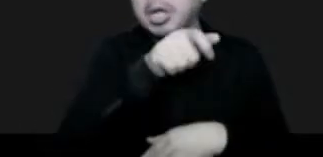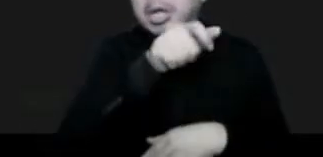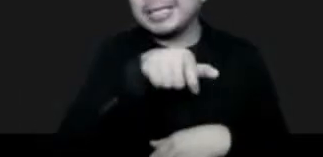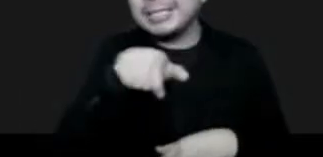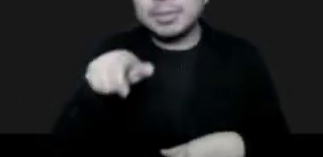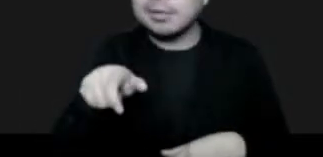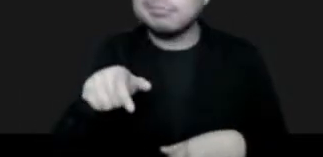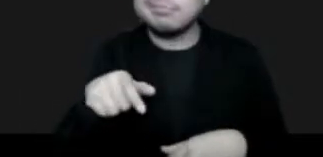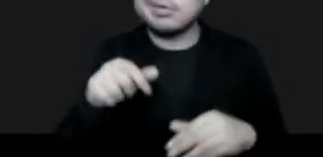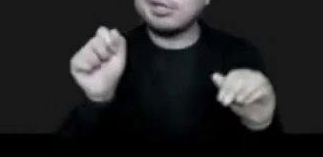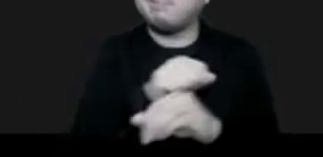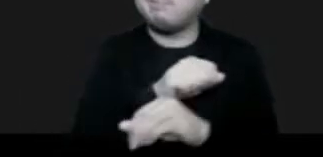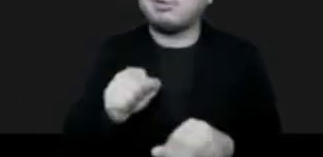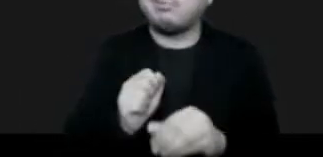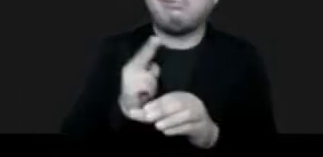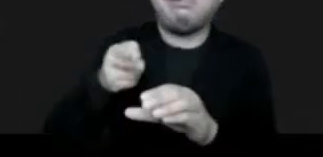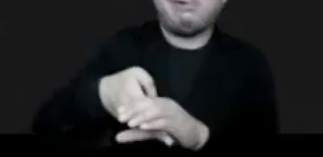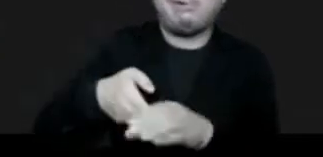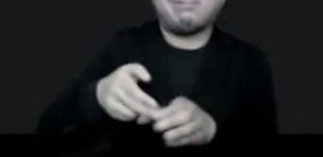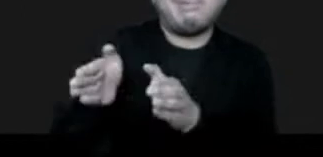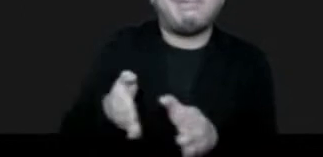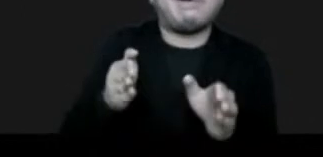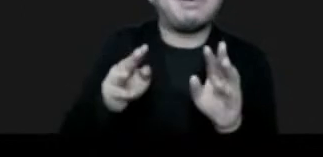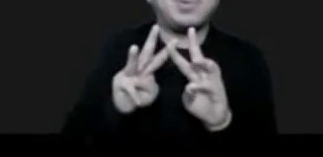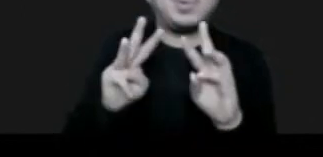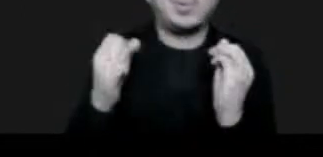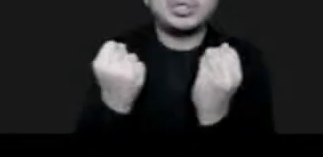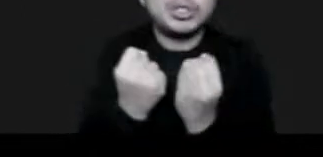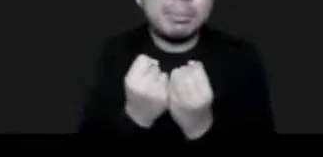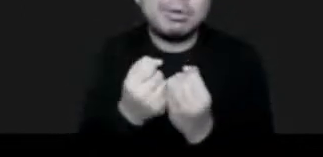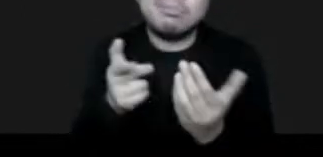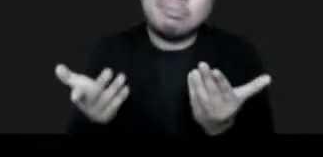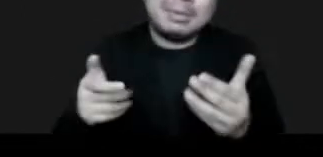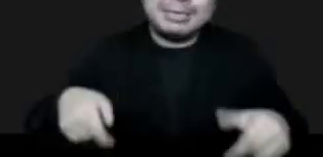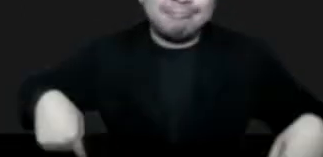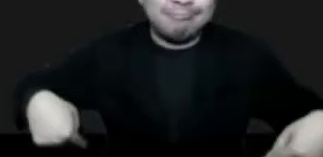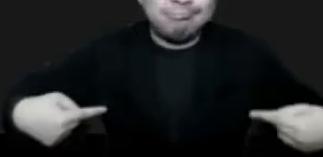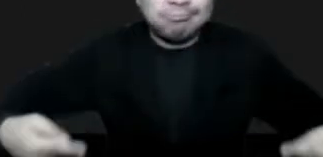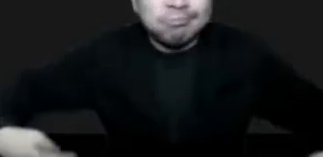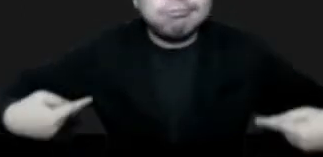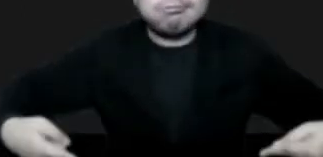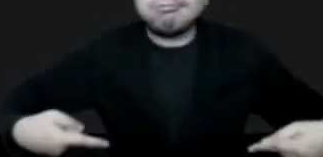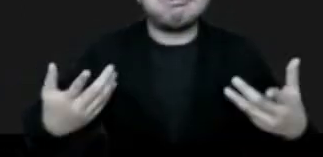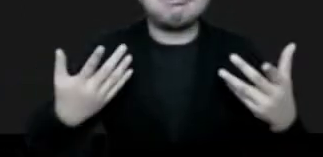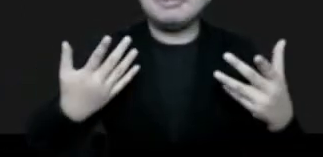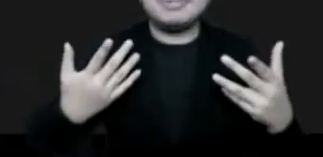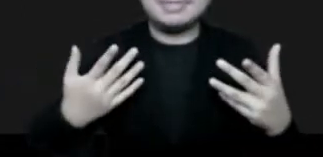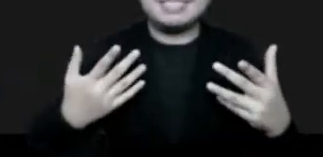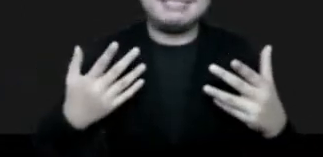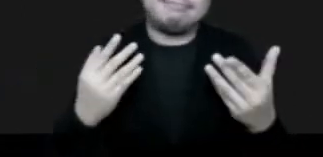because of mobility issues. And with the CBM, we are really working towards